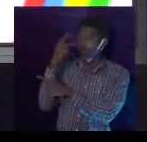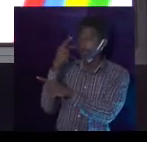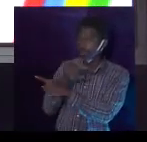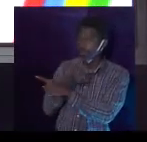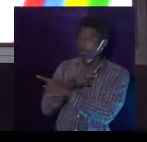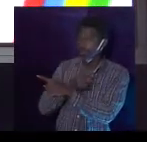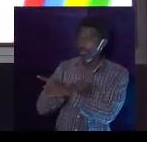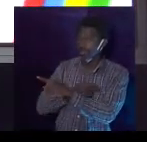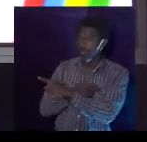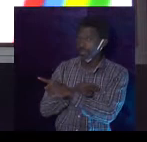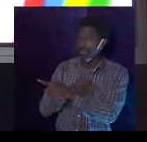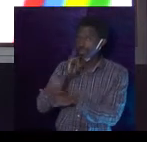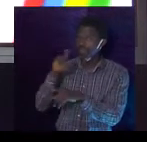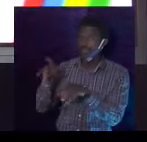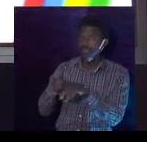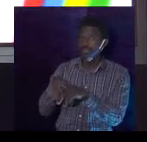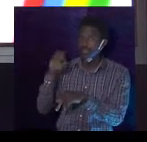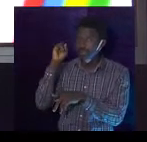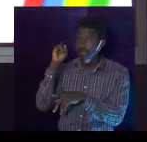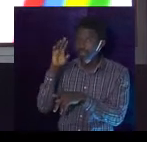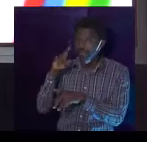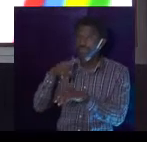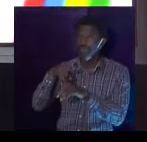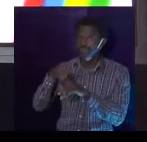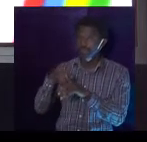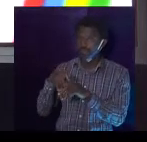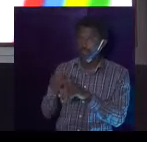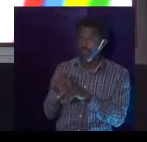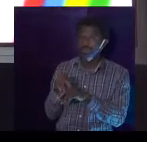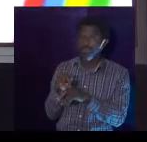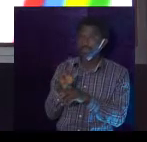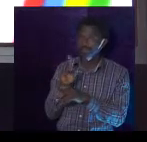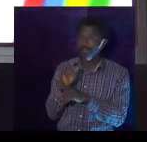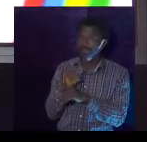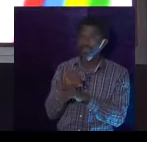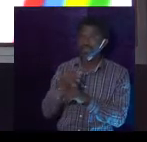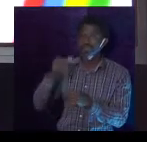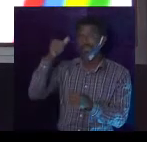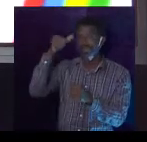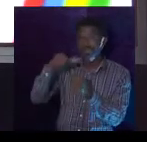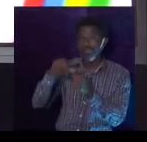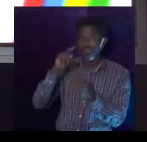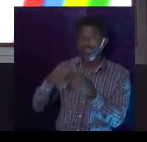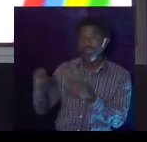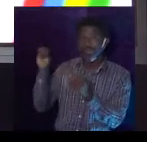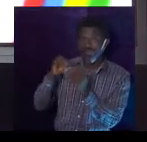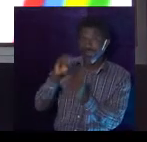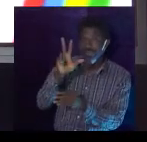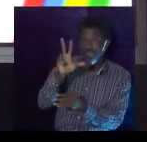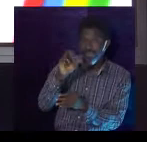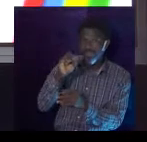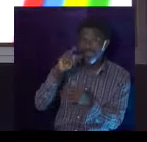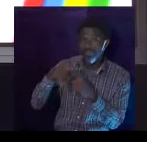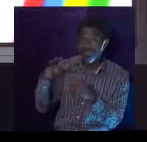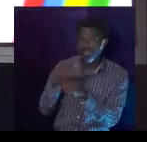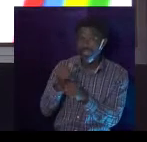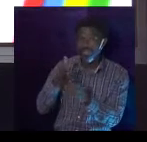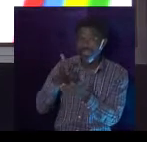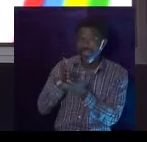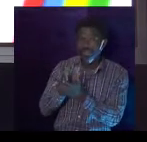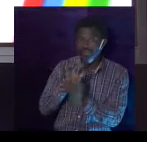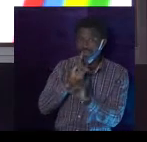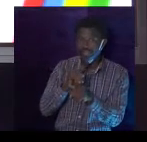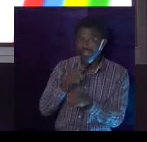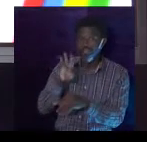Okay, so you see, it's like magic, but it is really there. You must always remember to add 32 to get the correct answer. 40